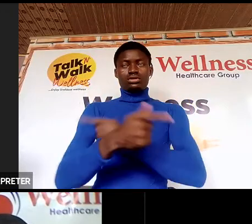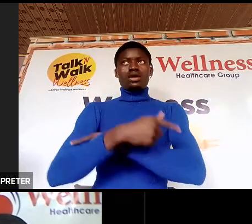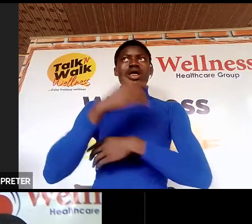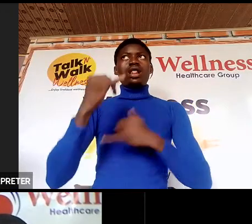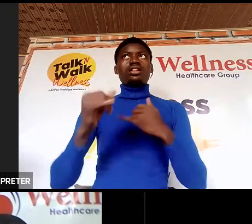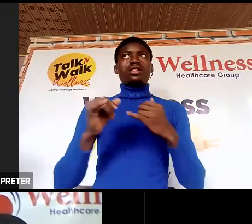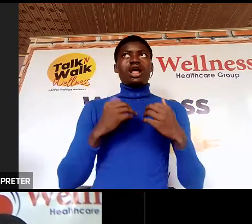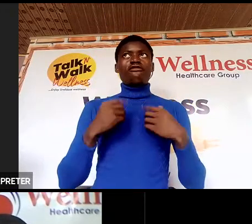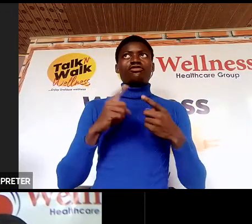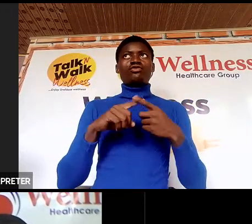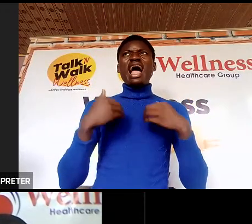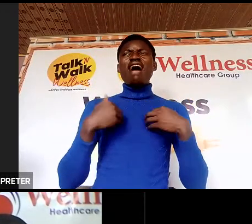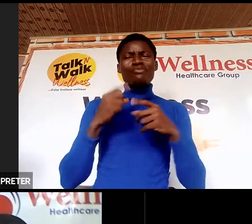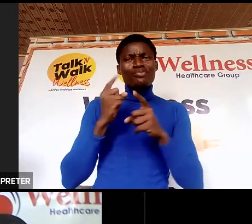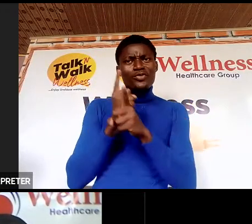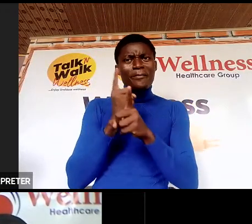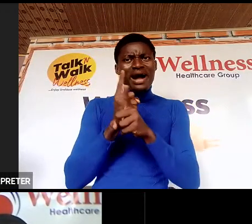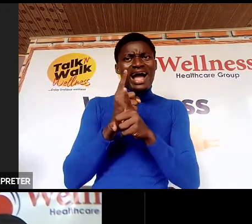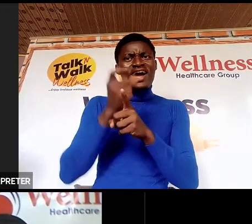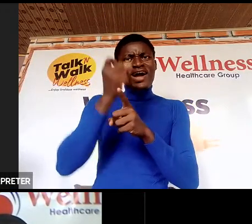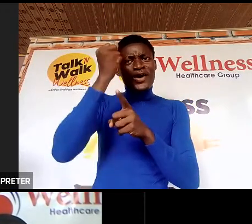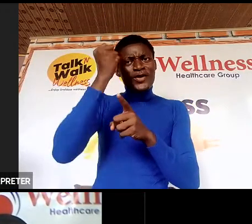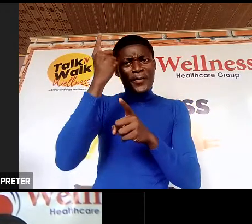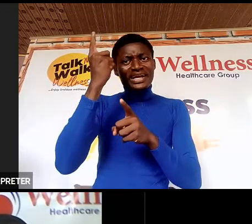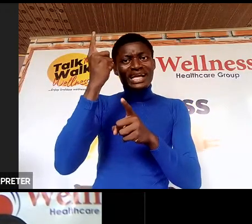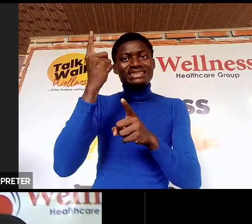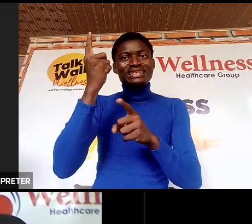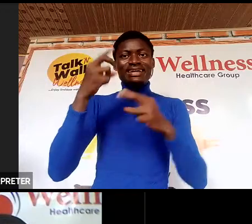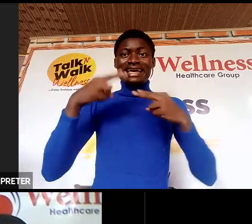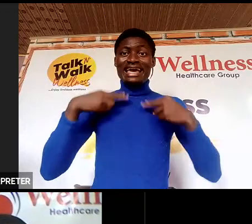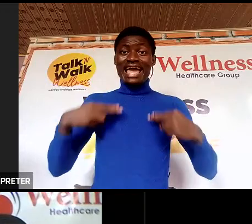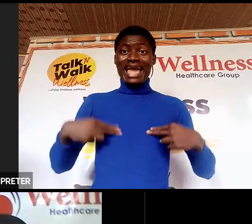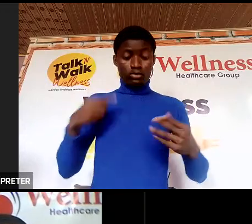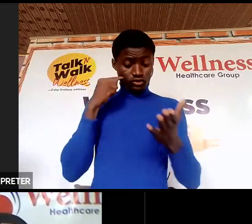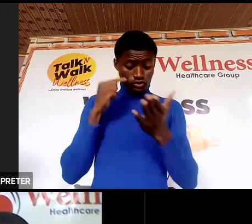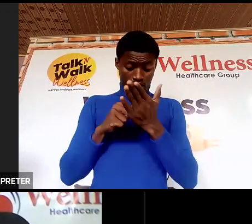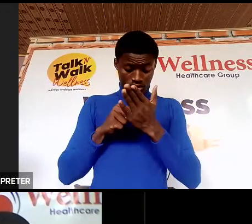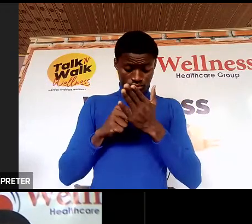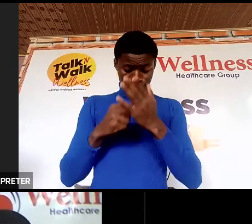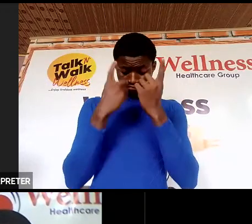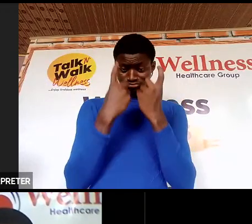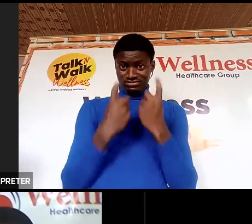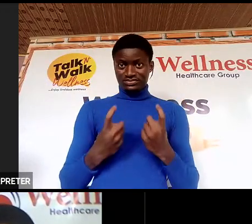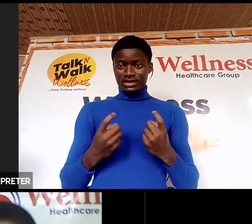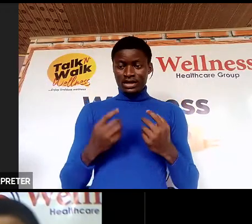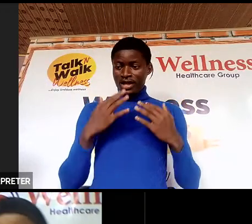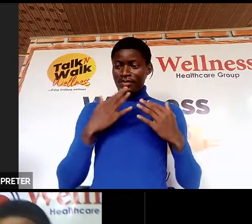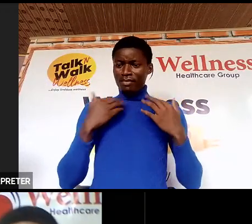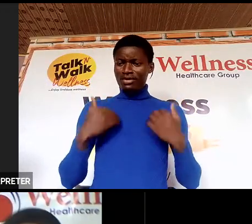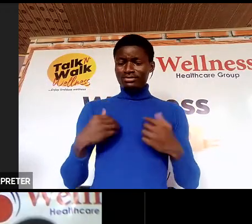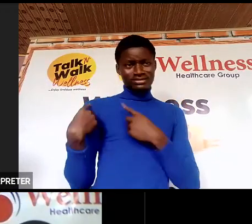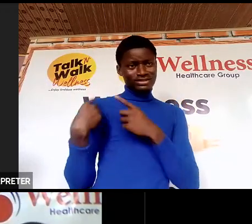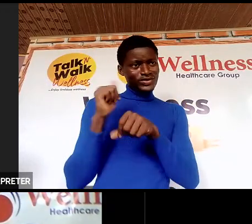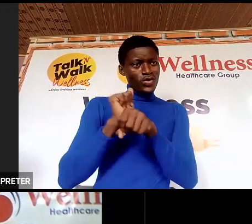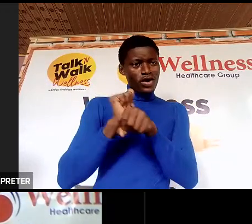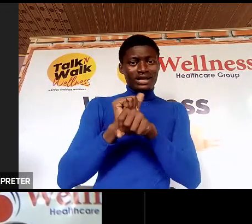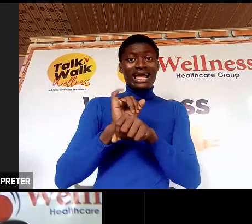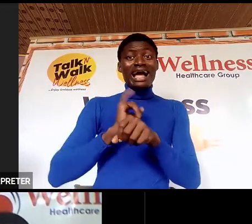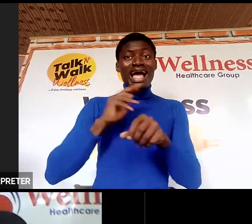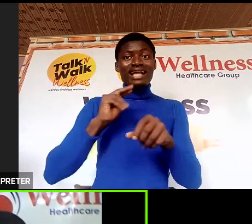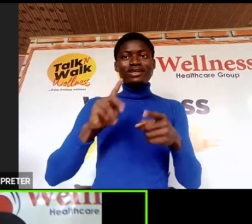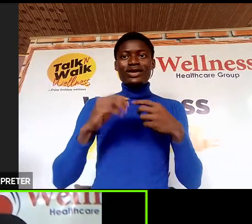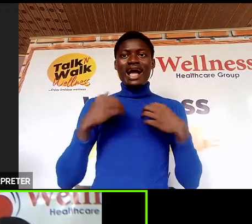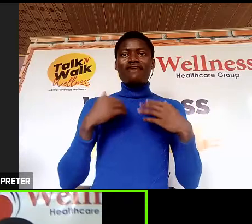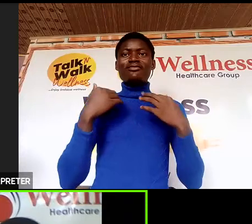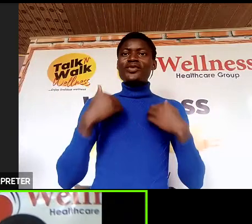wrote that, what does it even mean to have a health check? Which is important. I think we need to I talk consider about that financial important thing. health check.